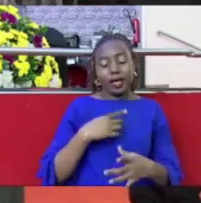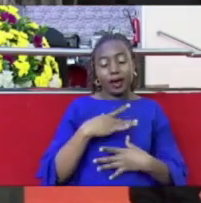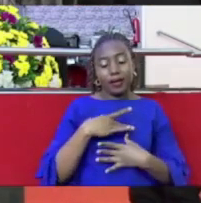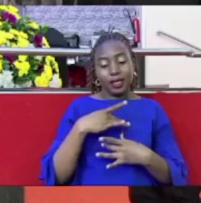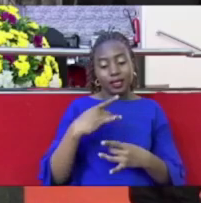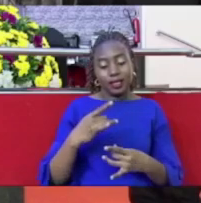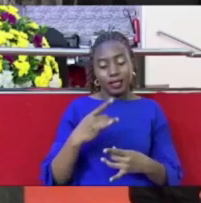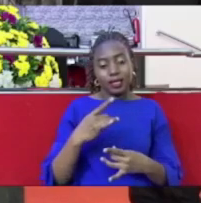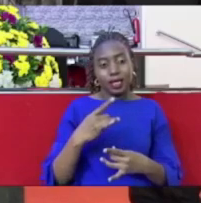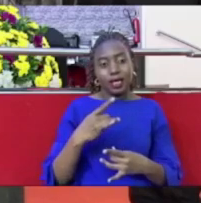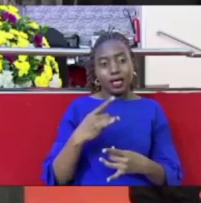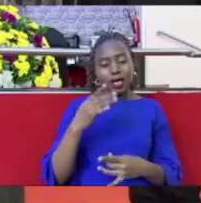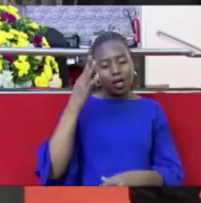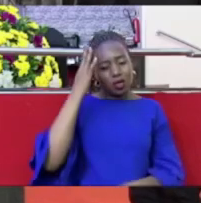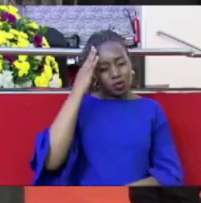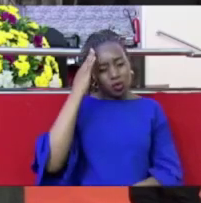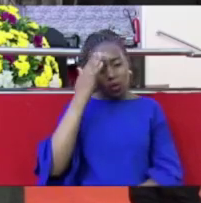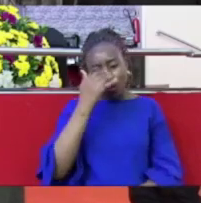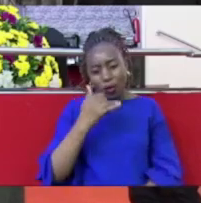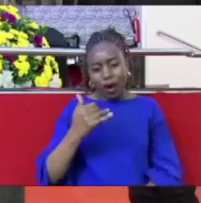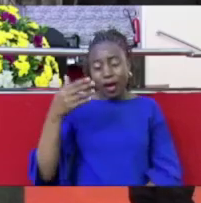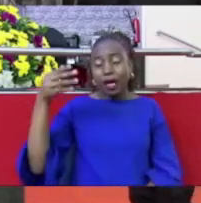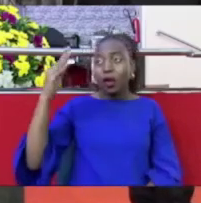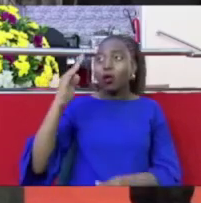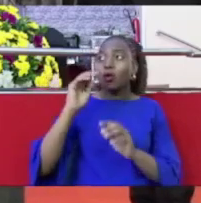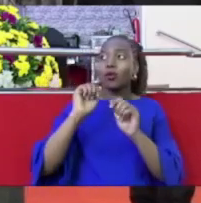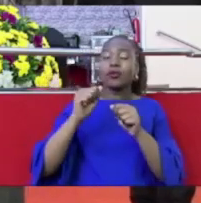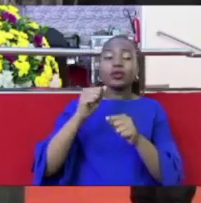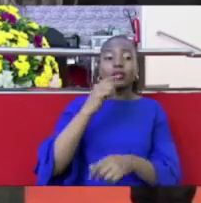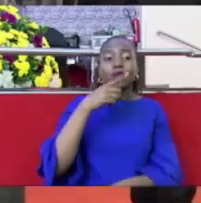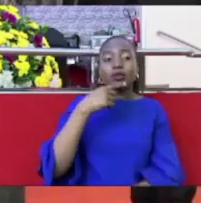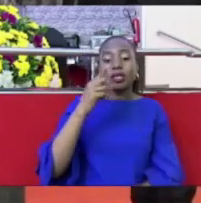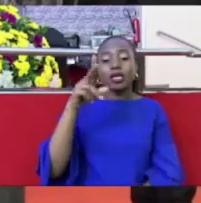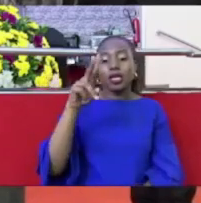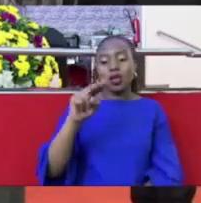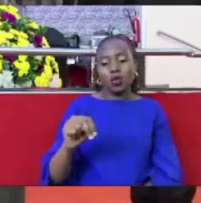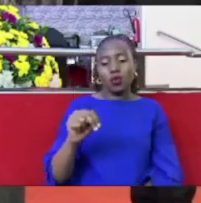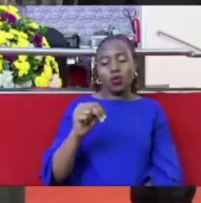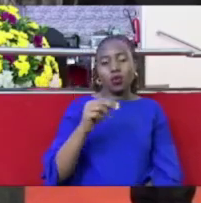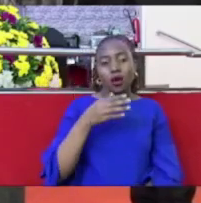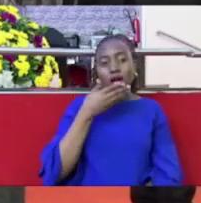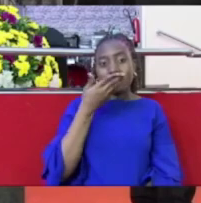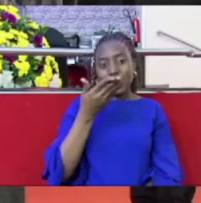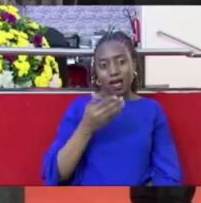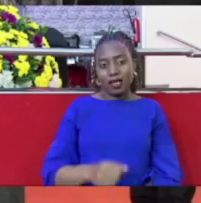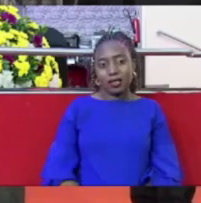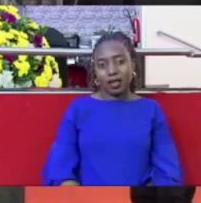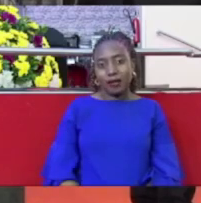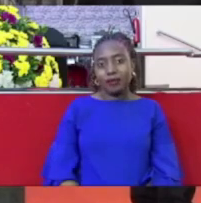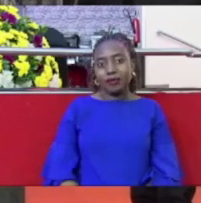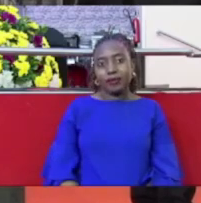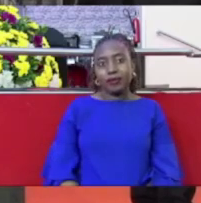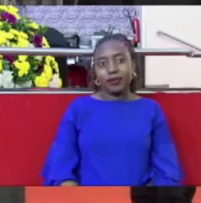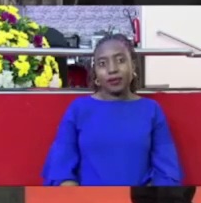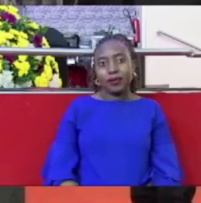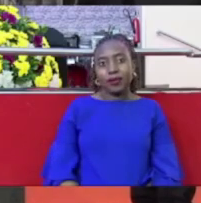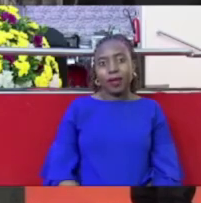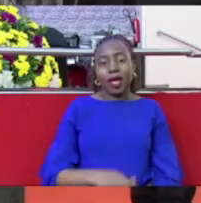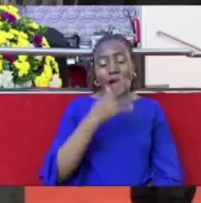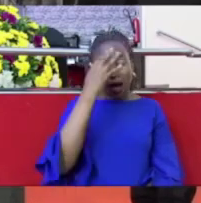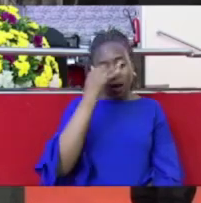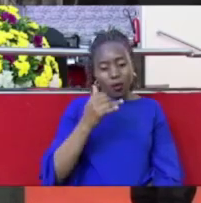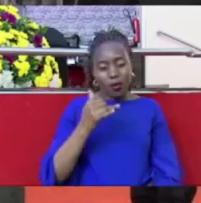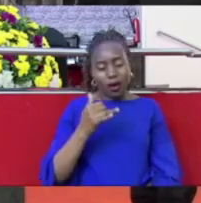tell you no for an answer? Ningependa nijue kwa nini Mungu akwambie la kwa. In other words, Manisha, why are some prayers